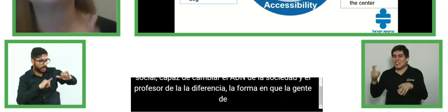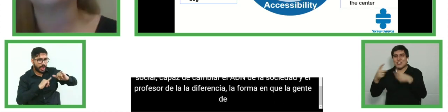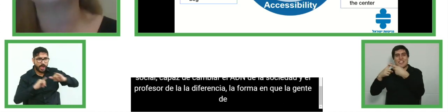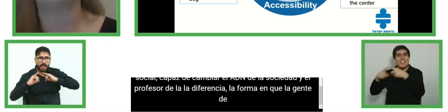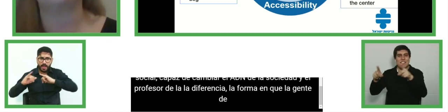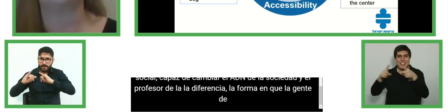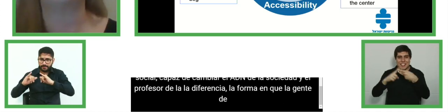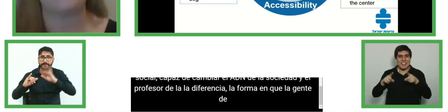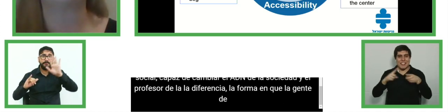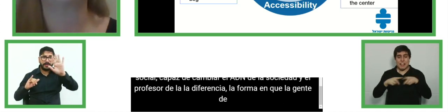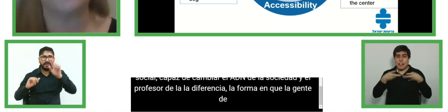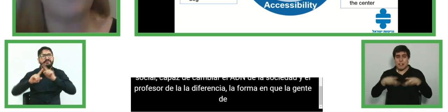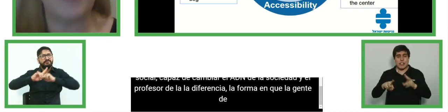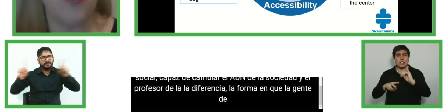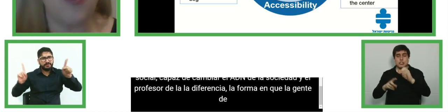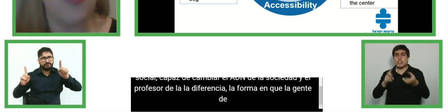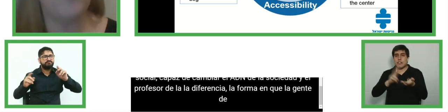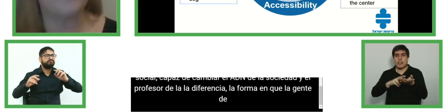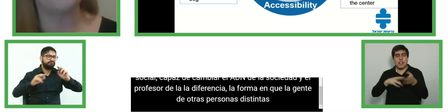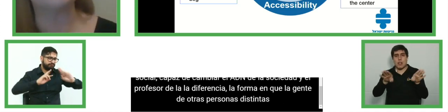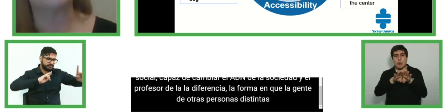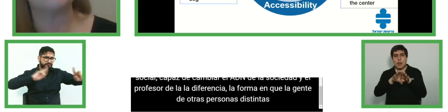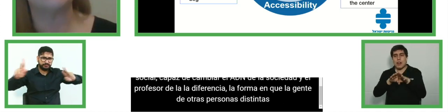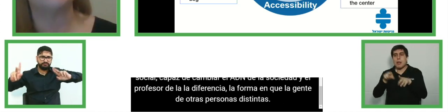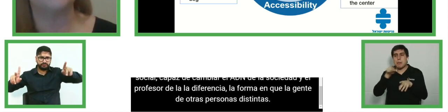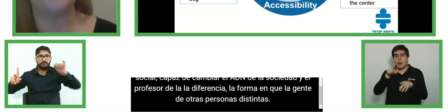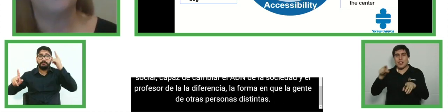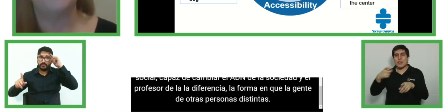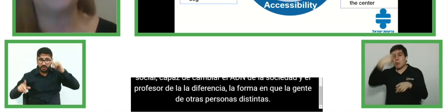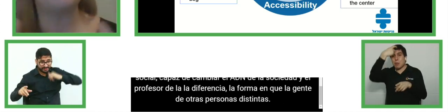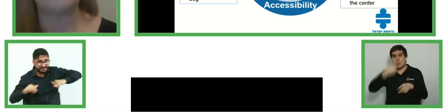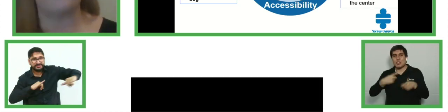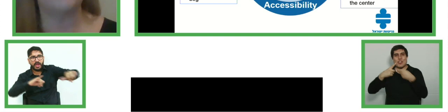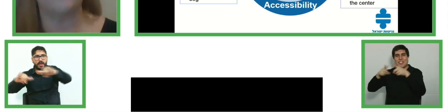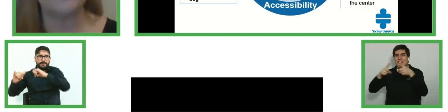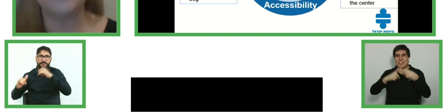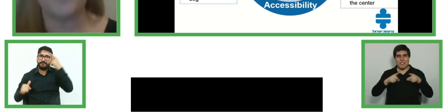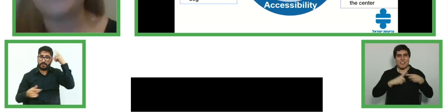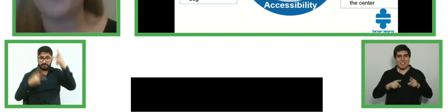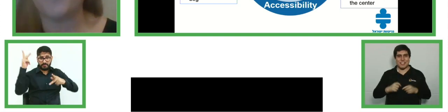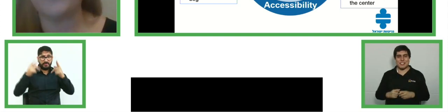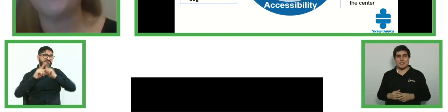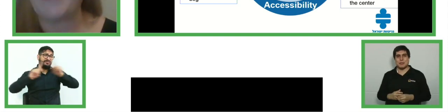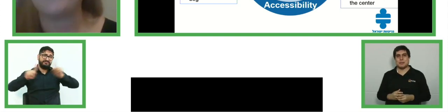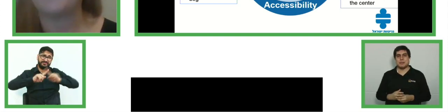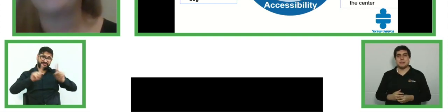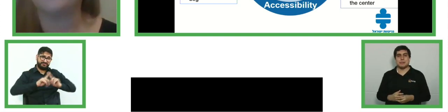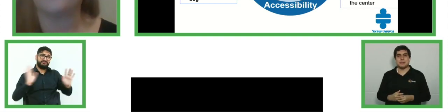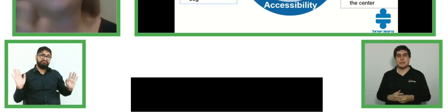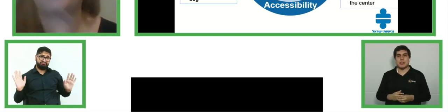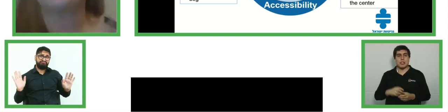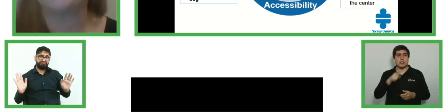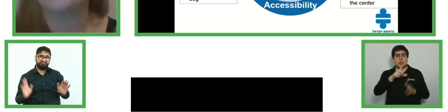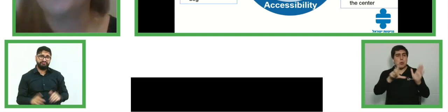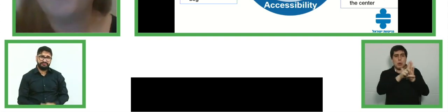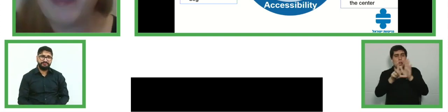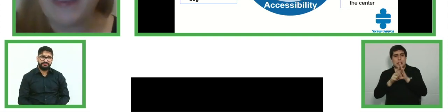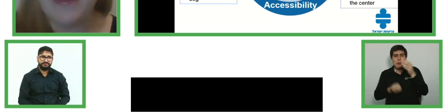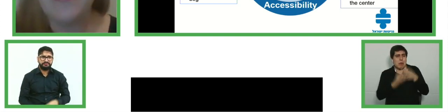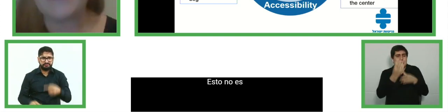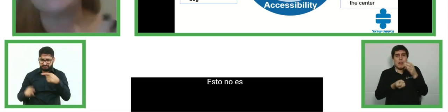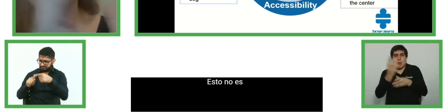say that, you know, you can make all the laws you want in the world. You cannot make a law that you have to be a human being. That is not something we can legislate.